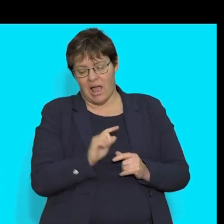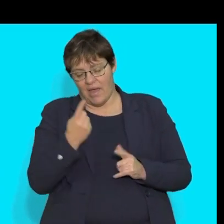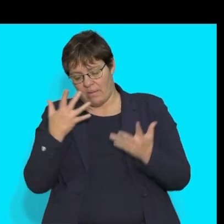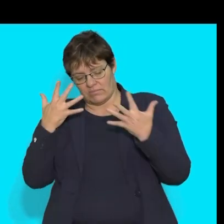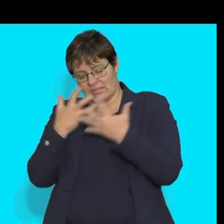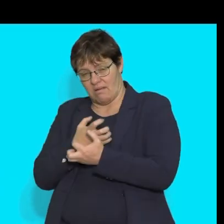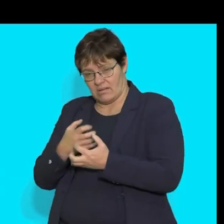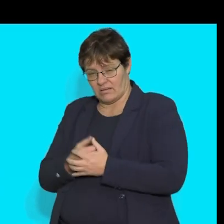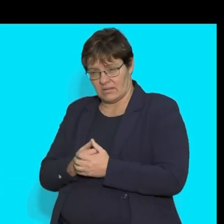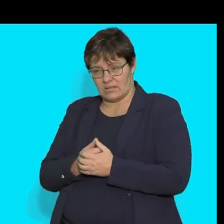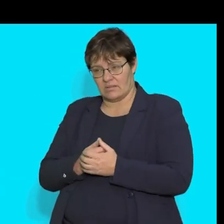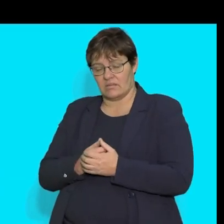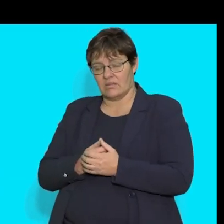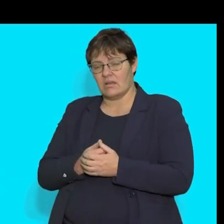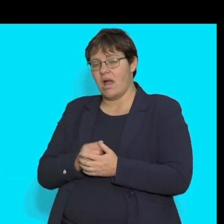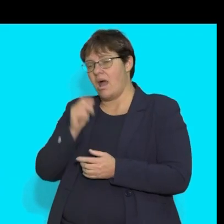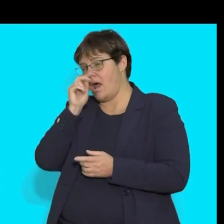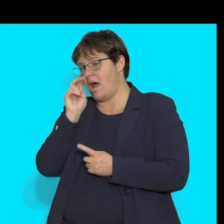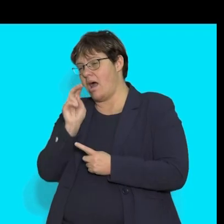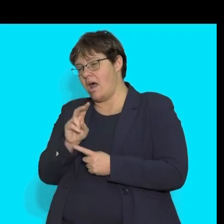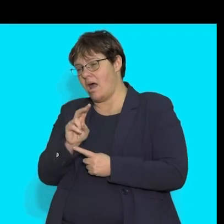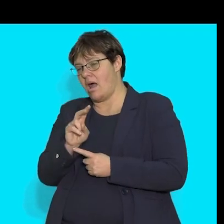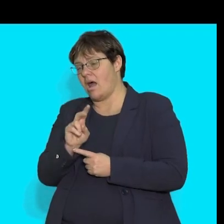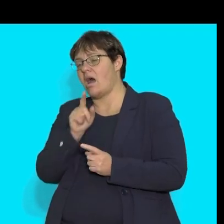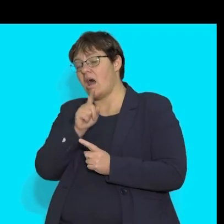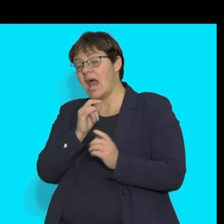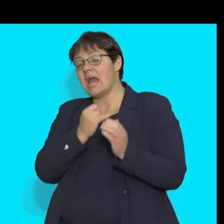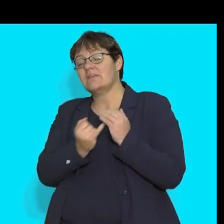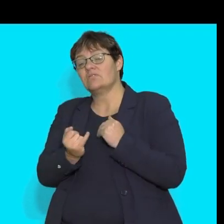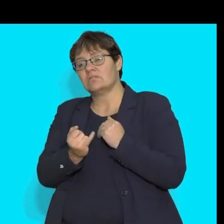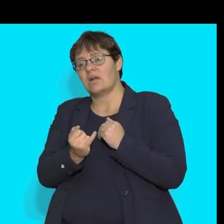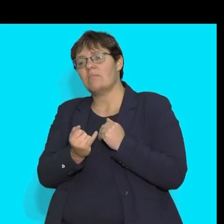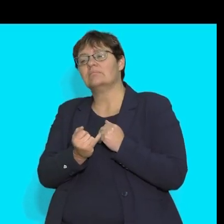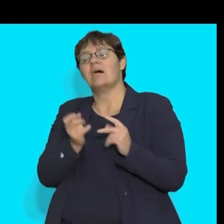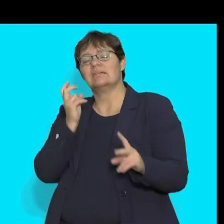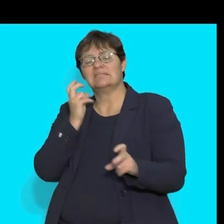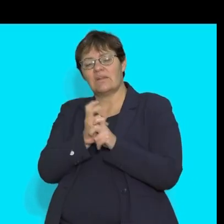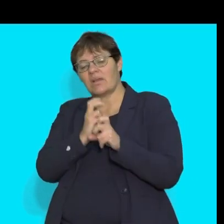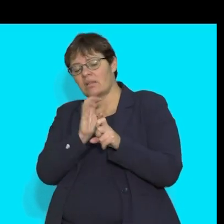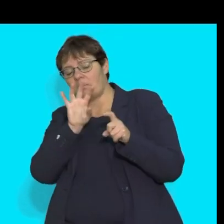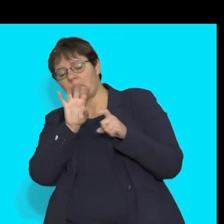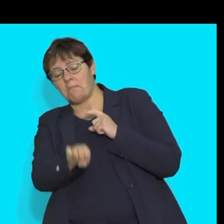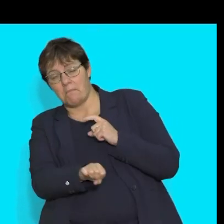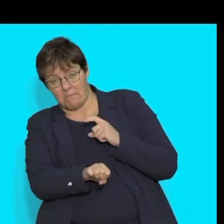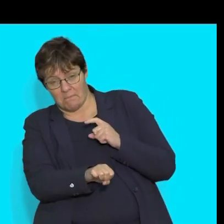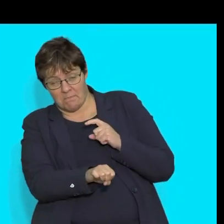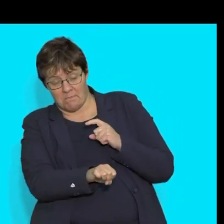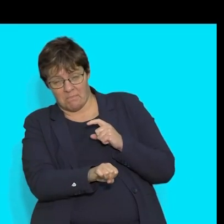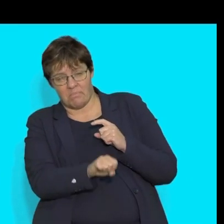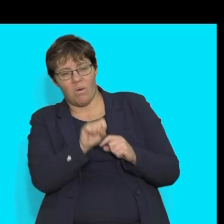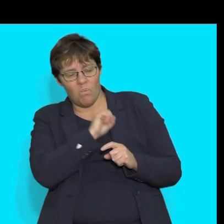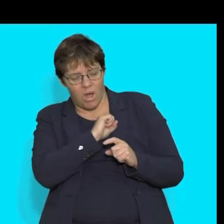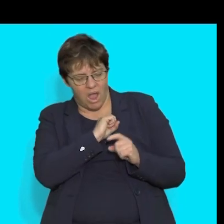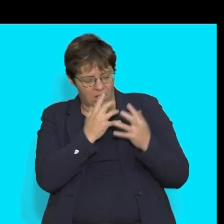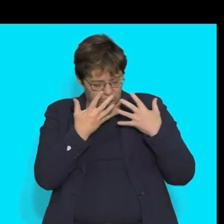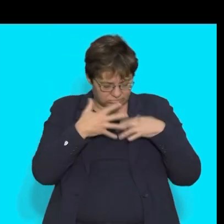darker. As you would notice that these individuals are difficult to spot because they